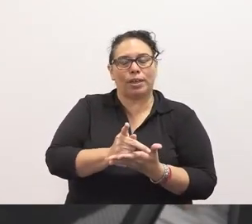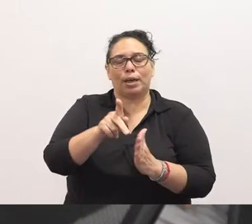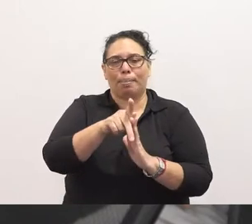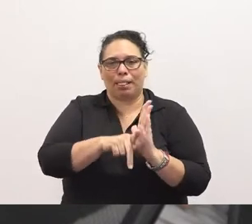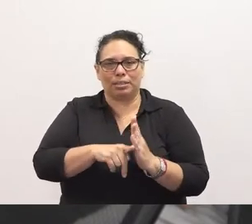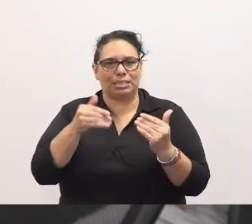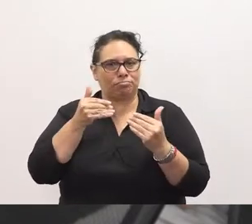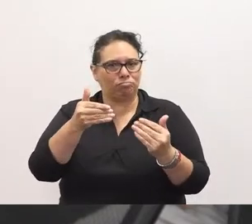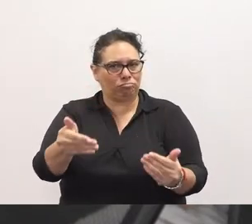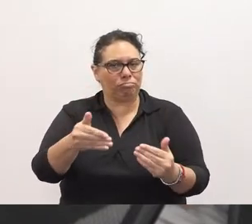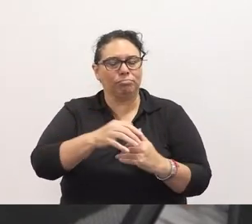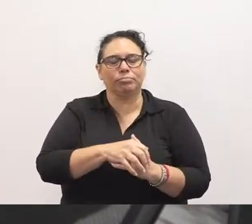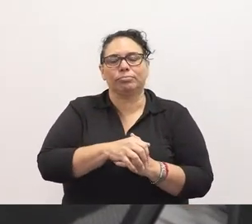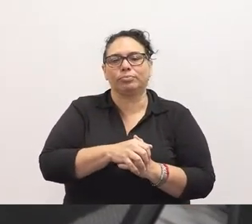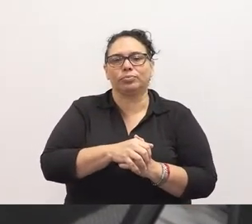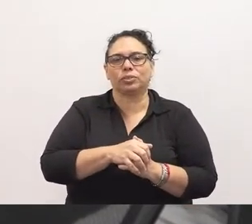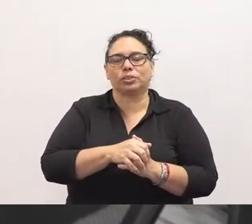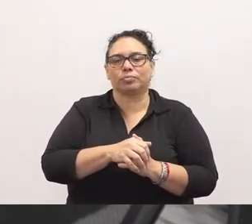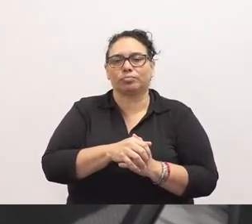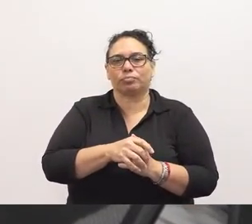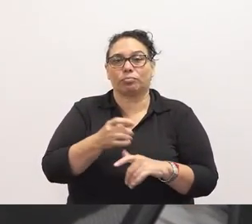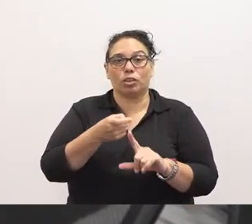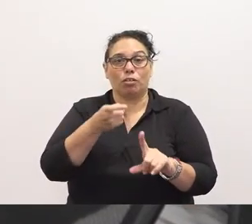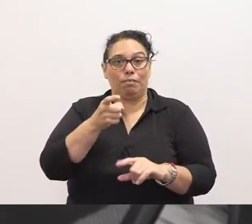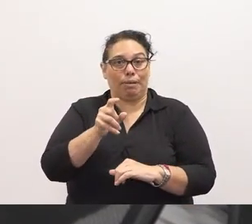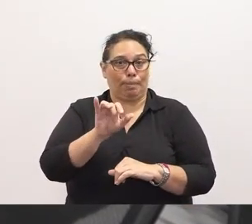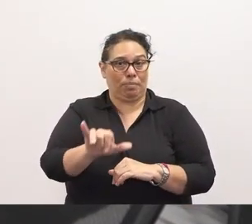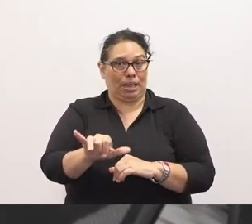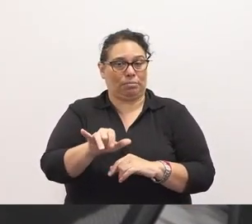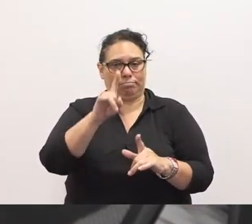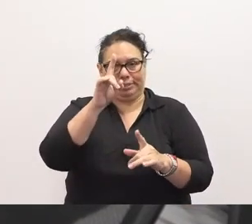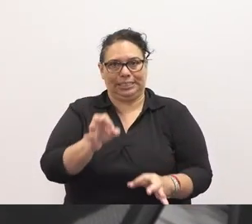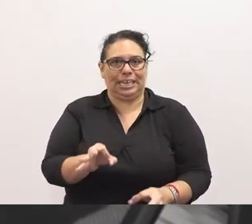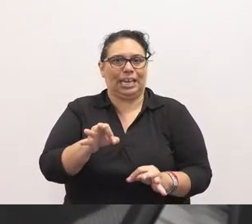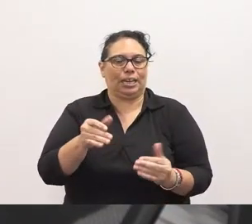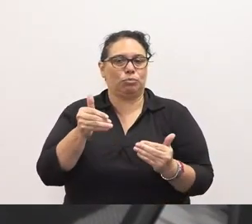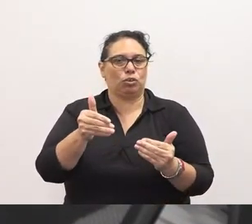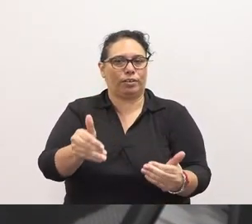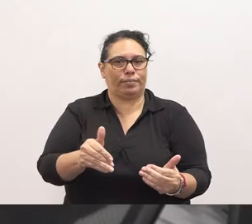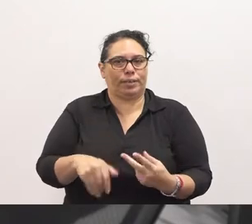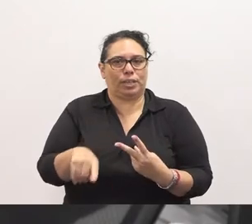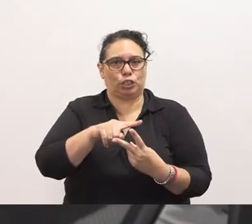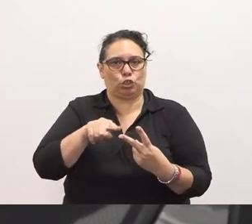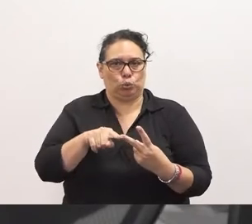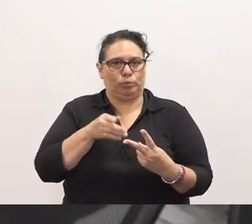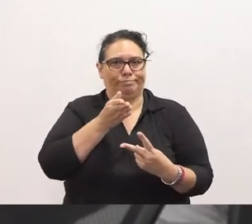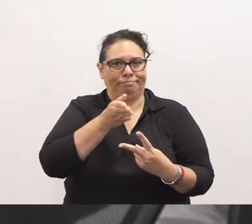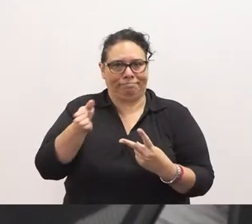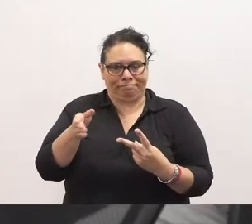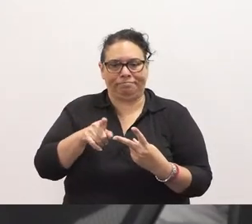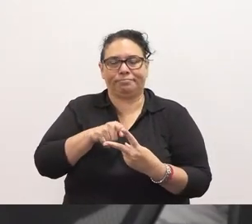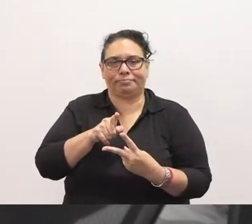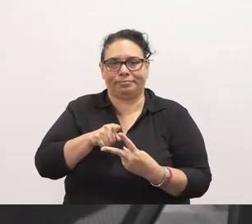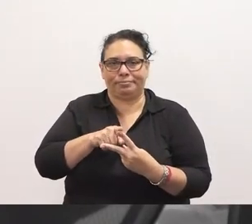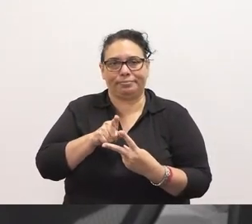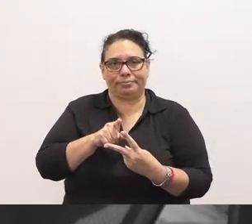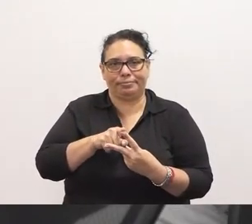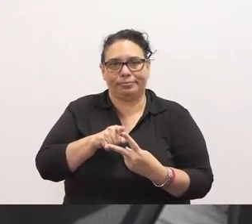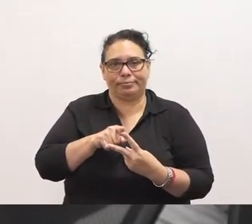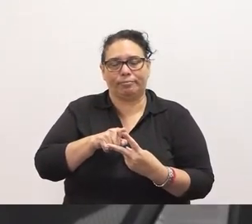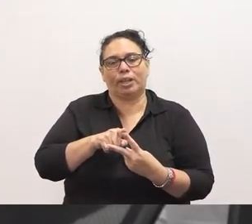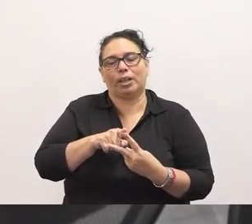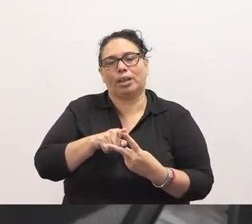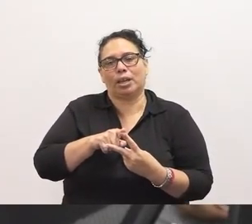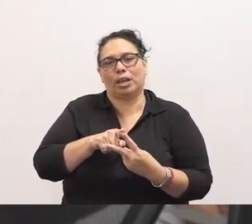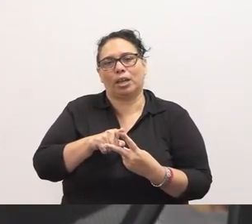moving forward. And so from that, we have decided to move forward with two paths. The first path with board